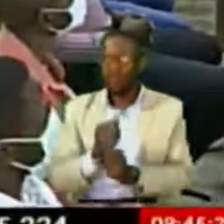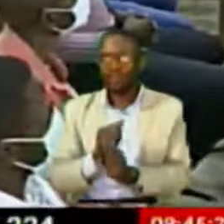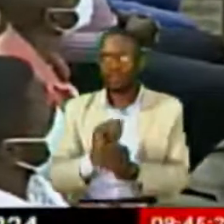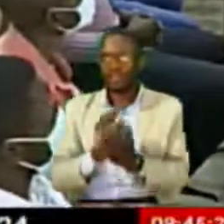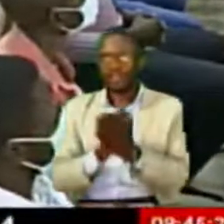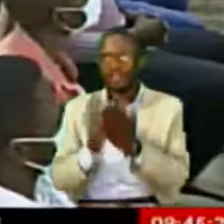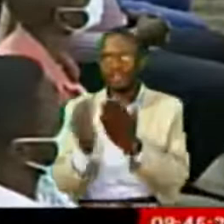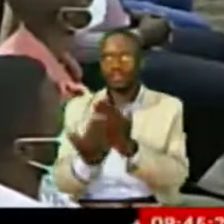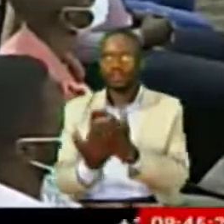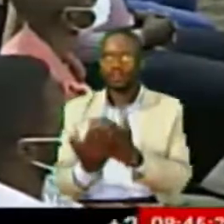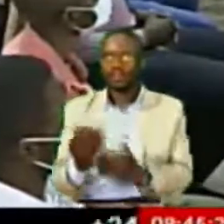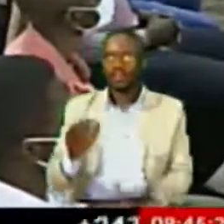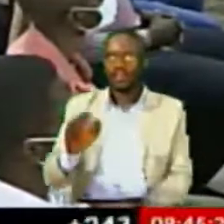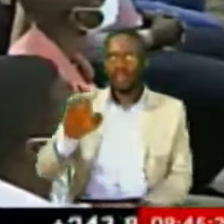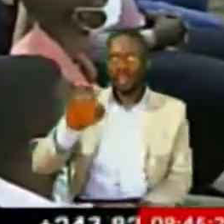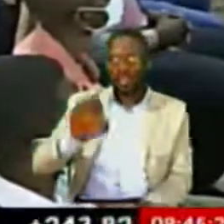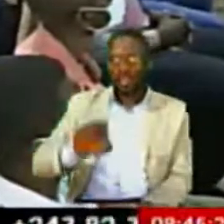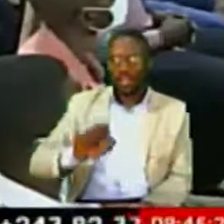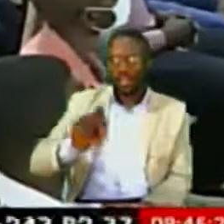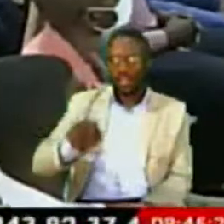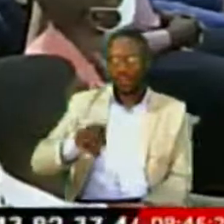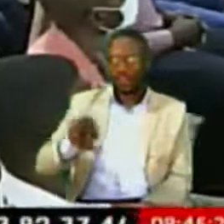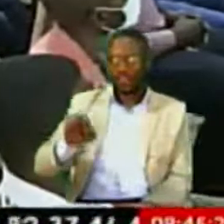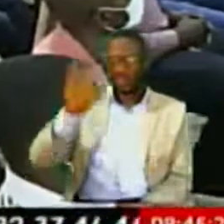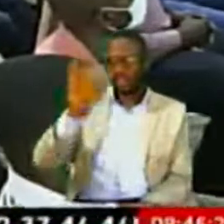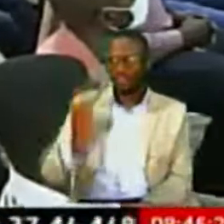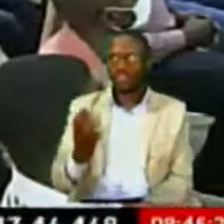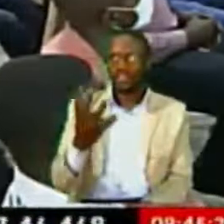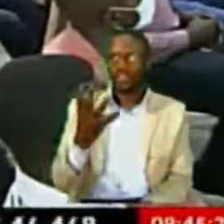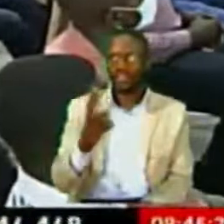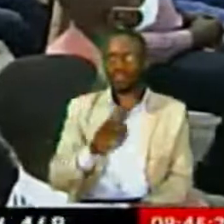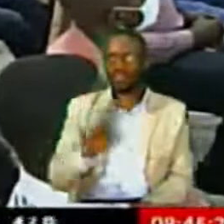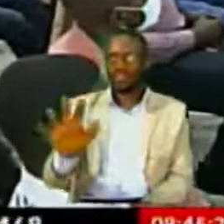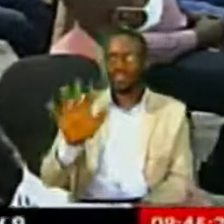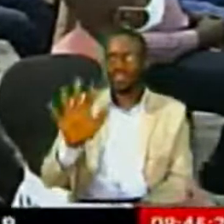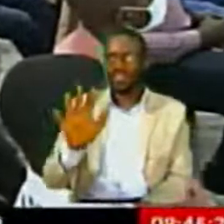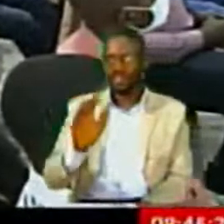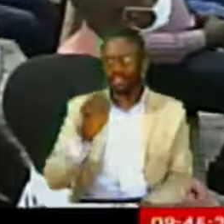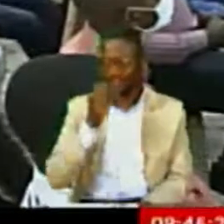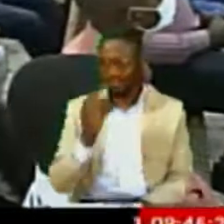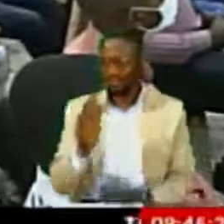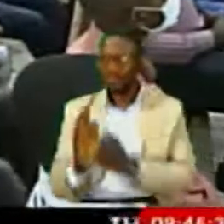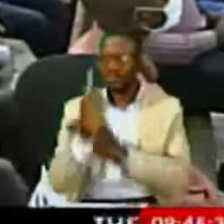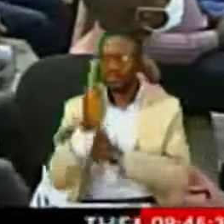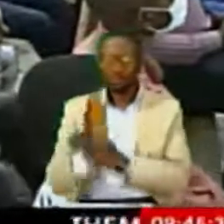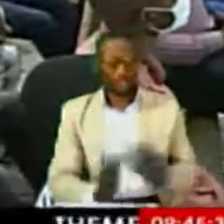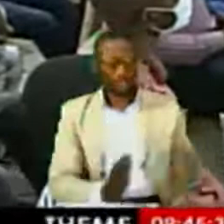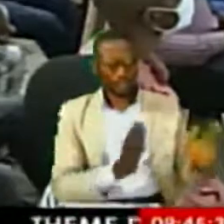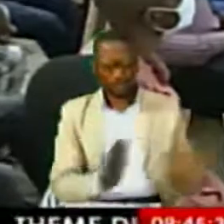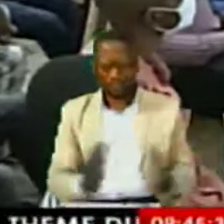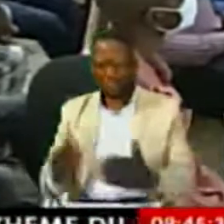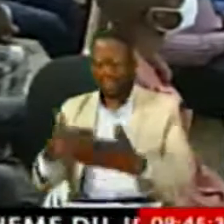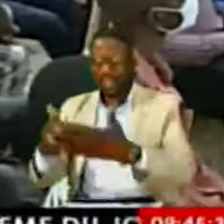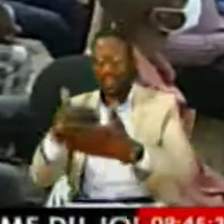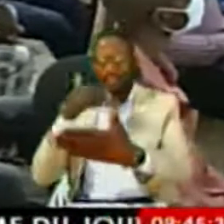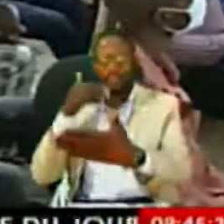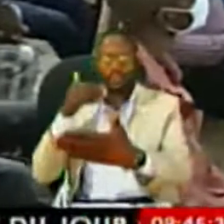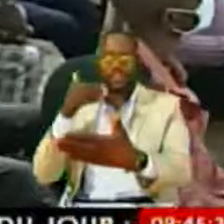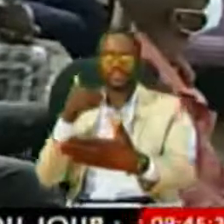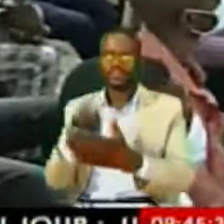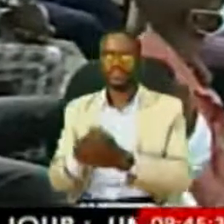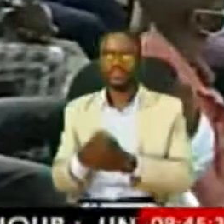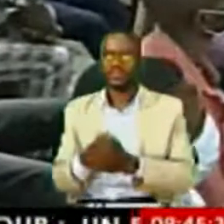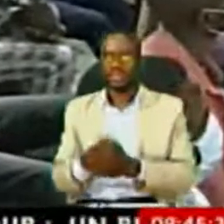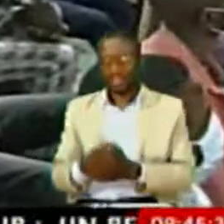Selon Ephésiens 1, 4 et 5. Et Dieu nous a prédestinés. And God has predestined us.